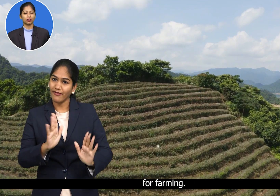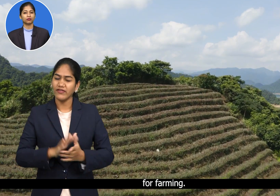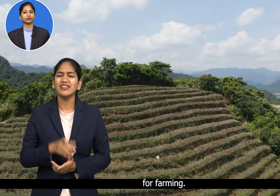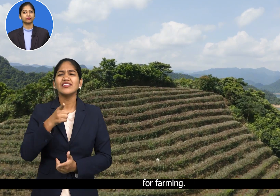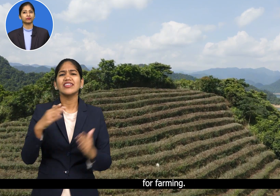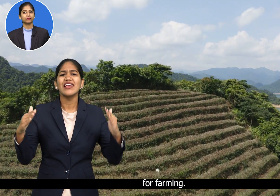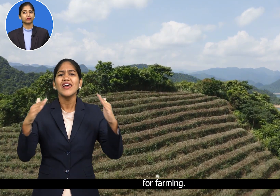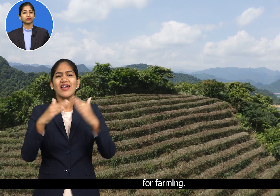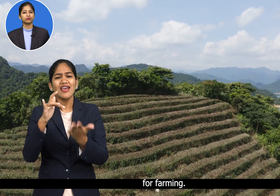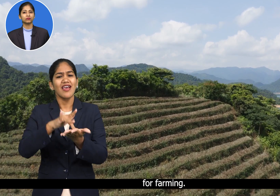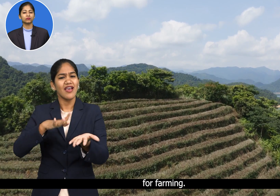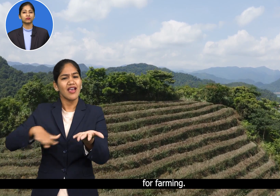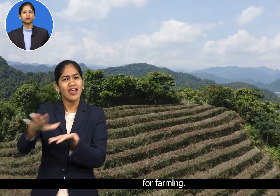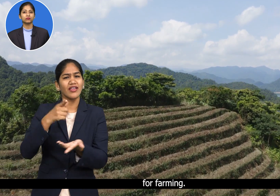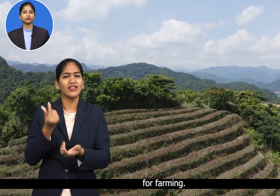farming.